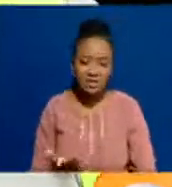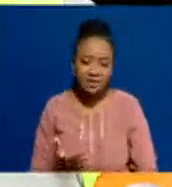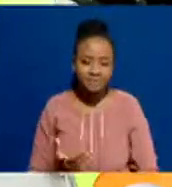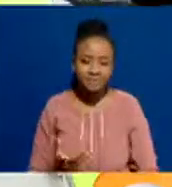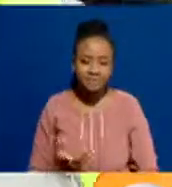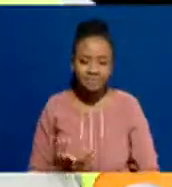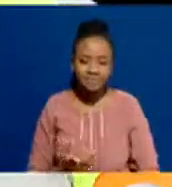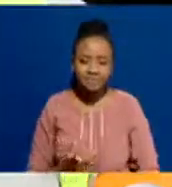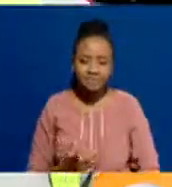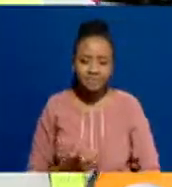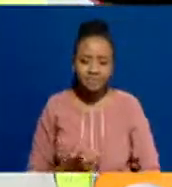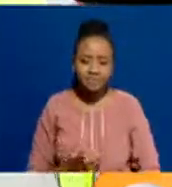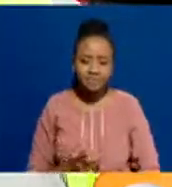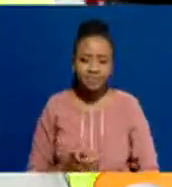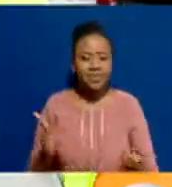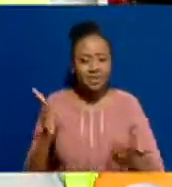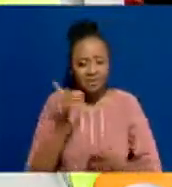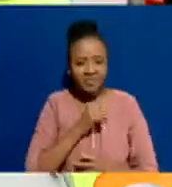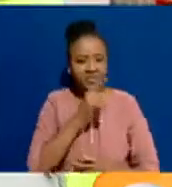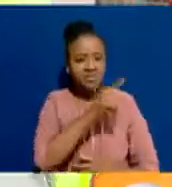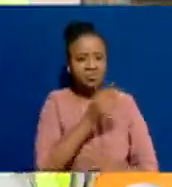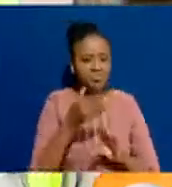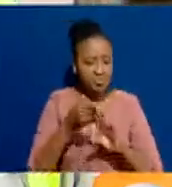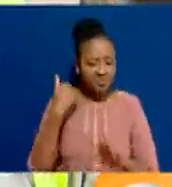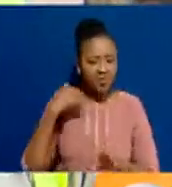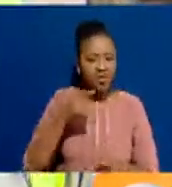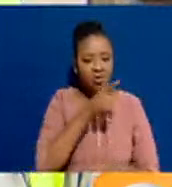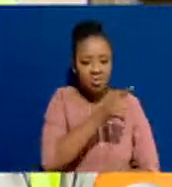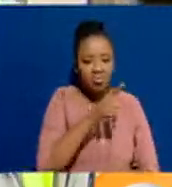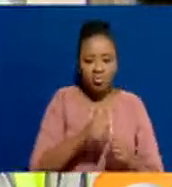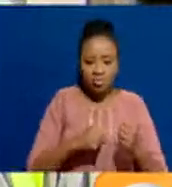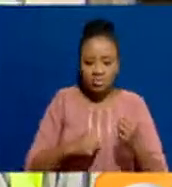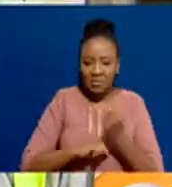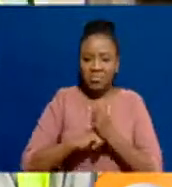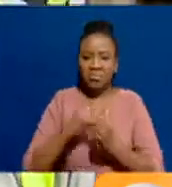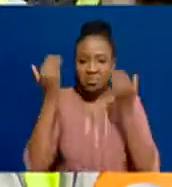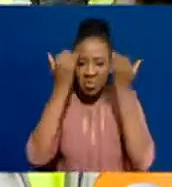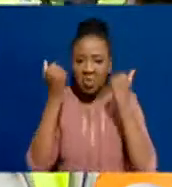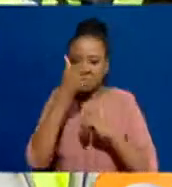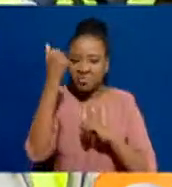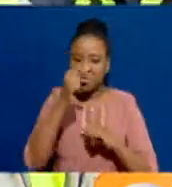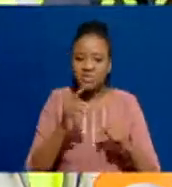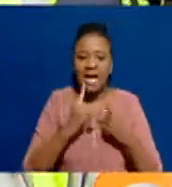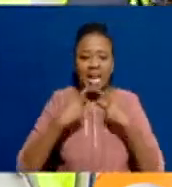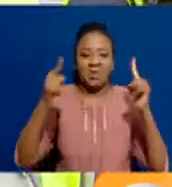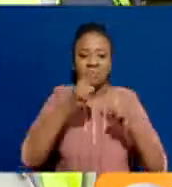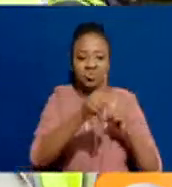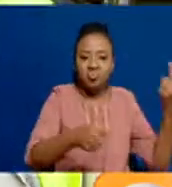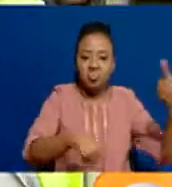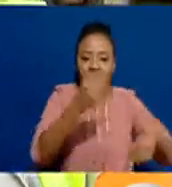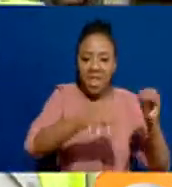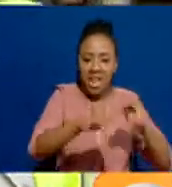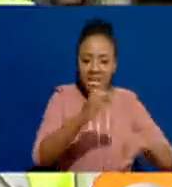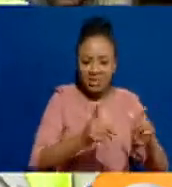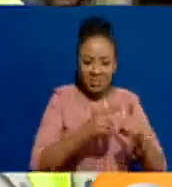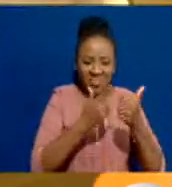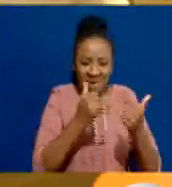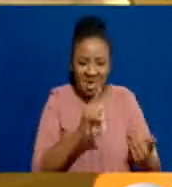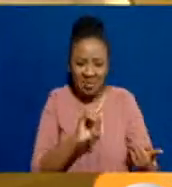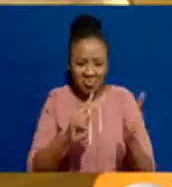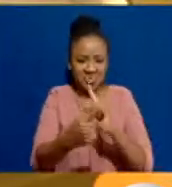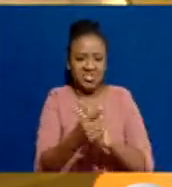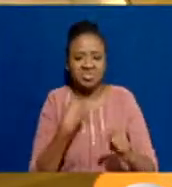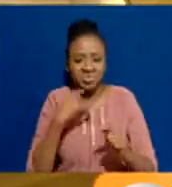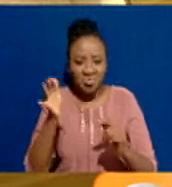wake na akaukumbatia. Mbona imesimamisha finance bill? Isifanye kazi na mafuta imeongezwa.